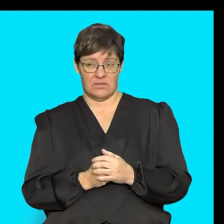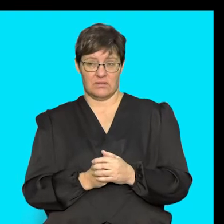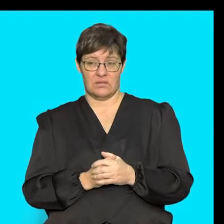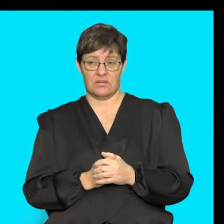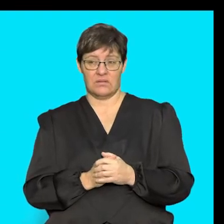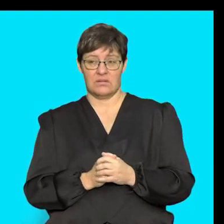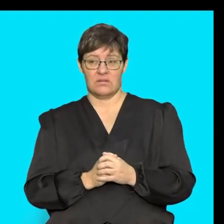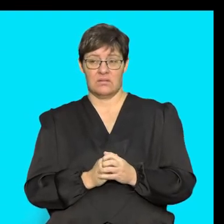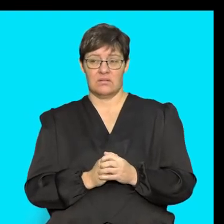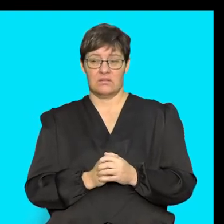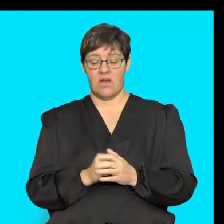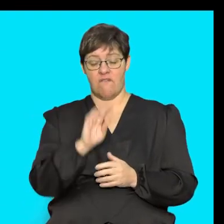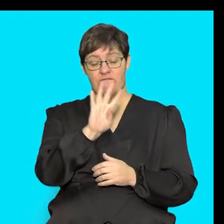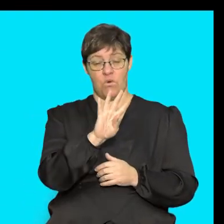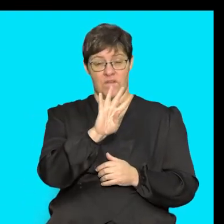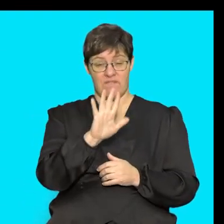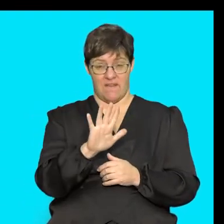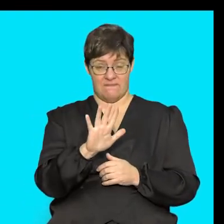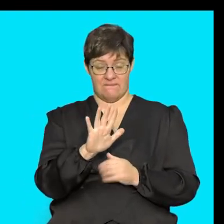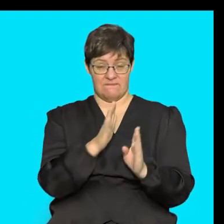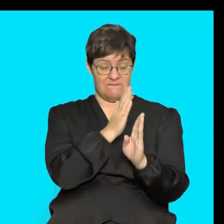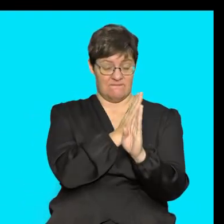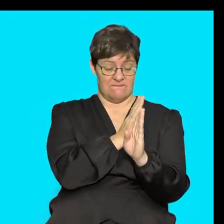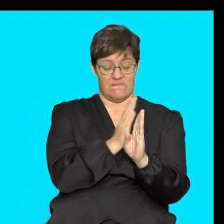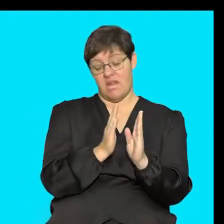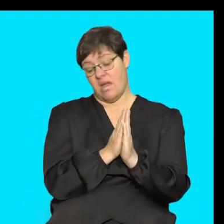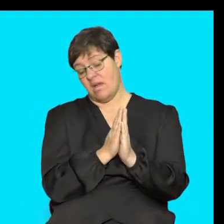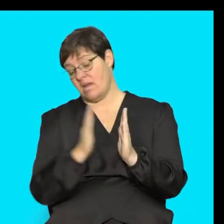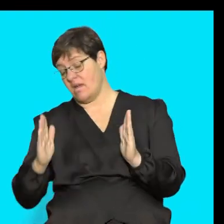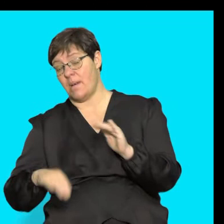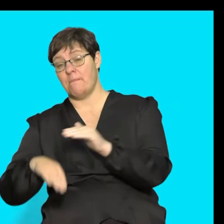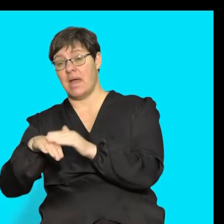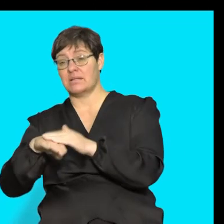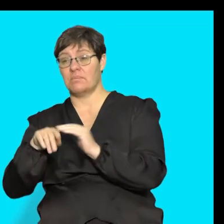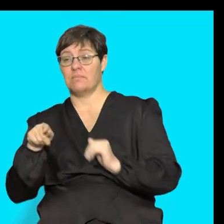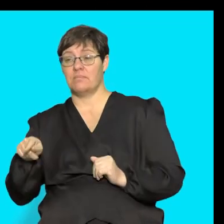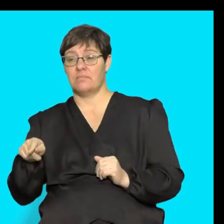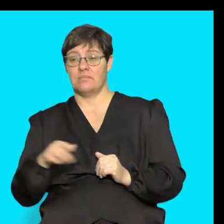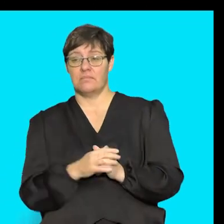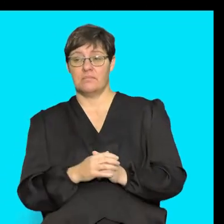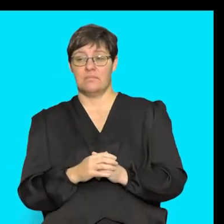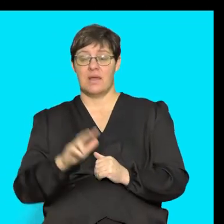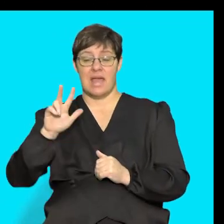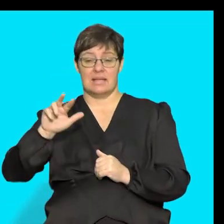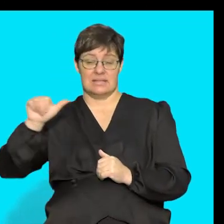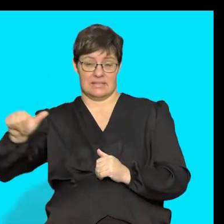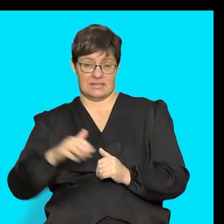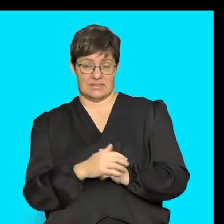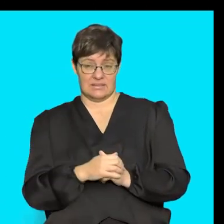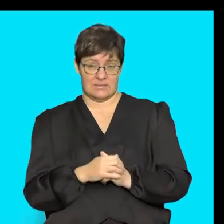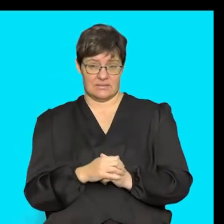range, the minimum value is 45. The maximum is